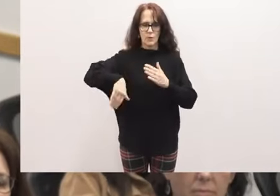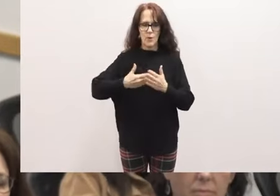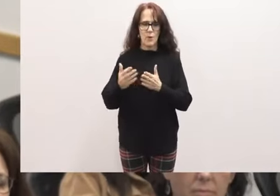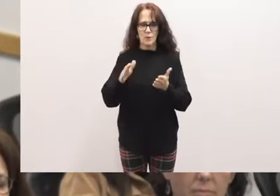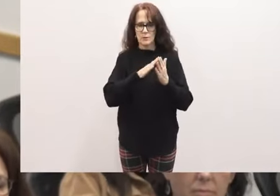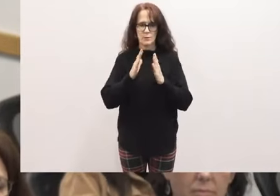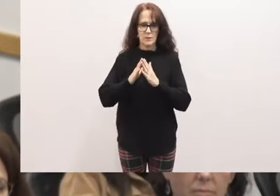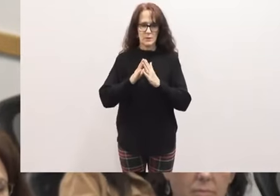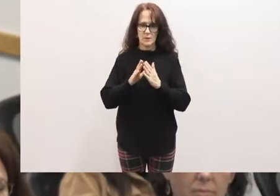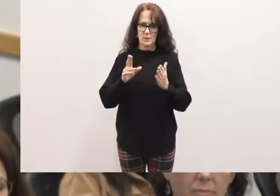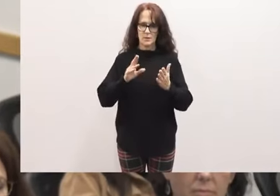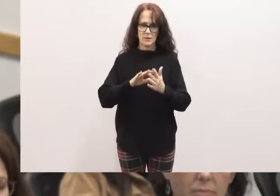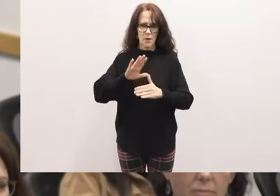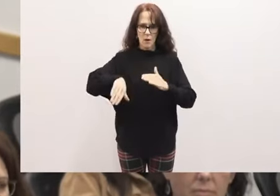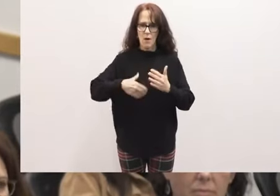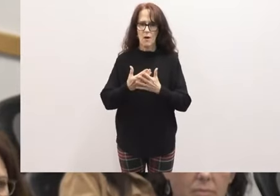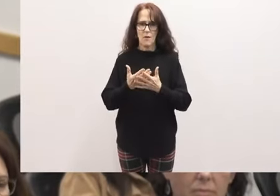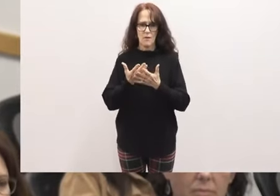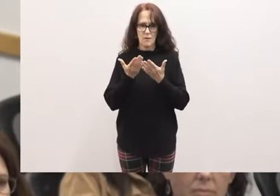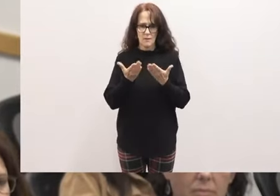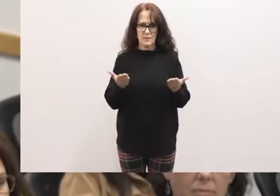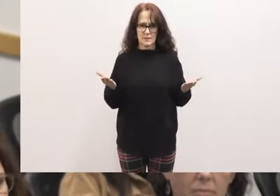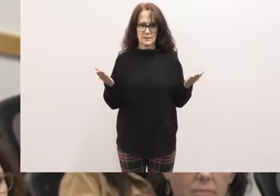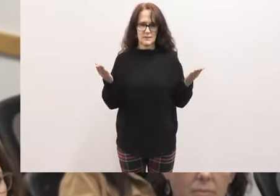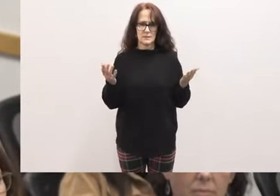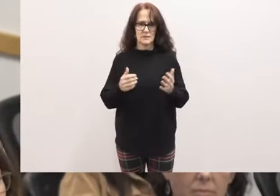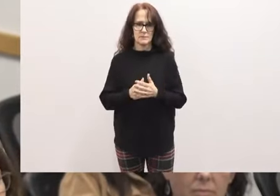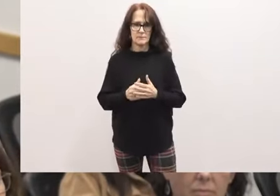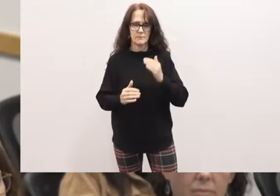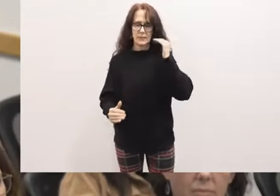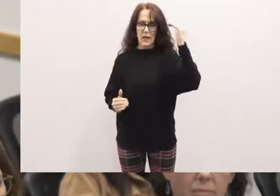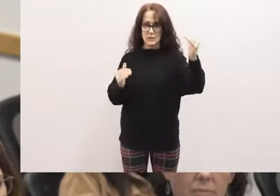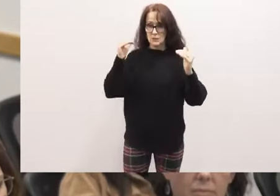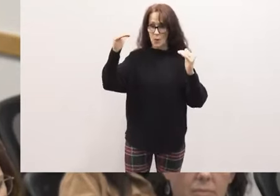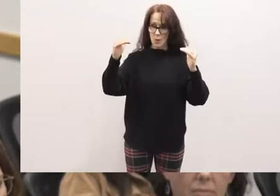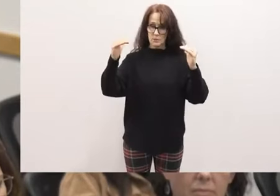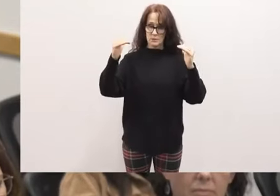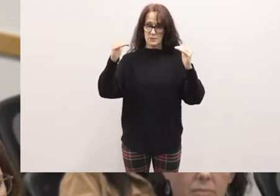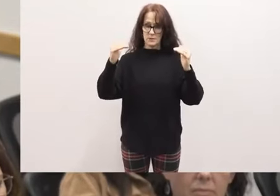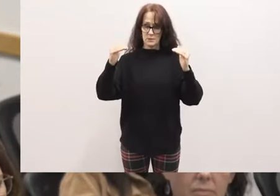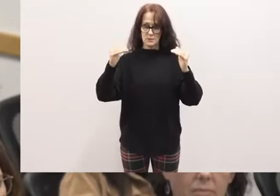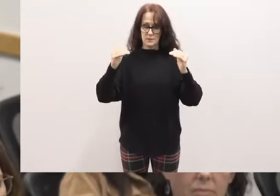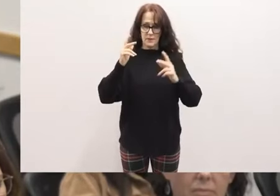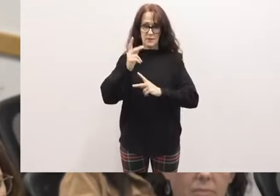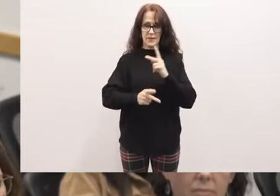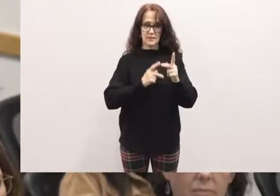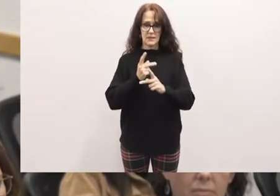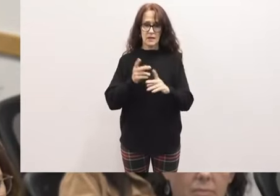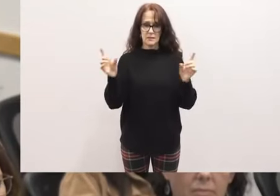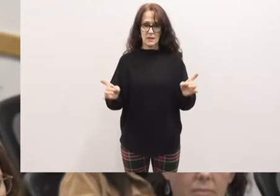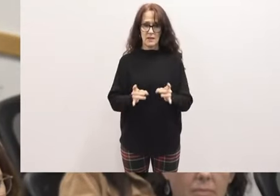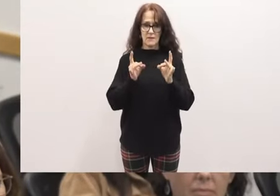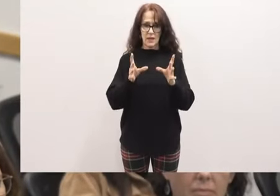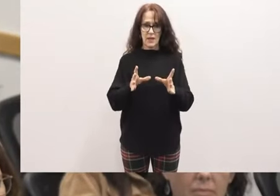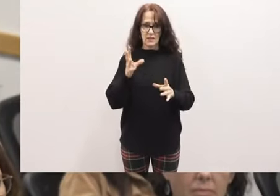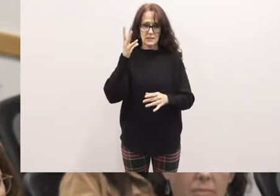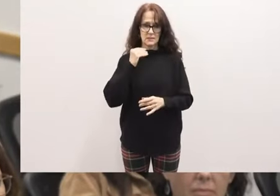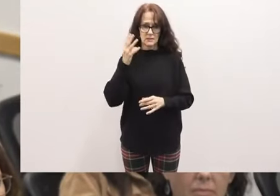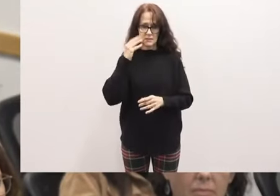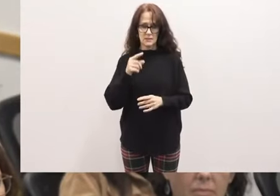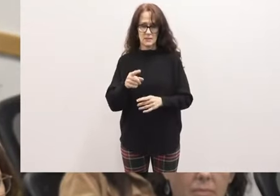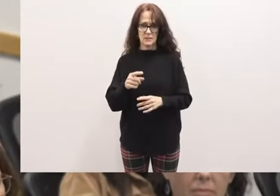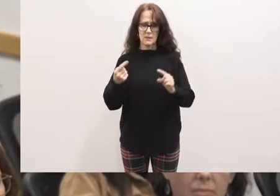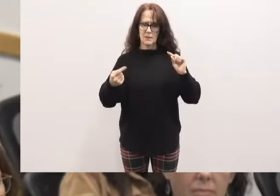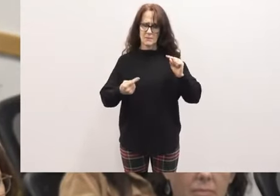entities, all things here in the city. As adults, dealing with these types of hate incidents, it can be extremely